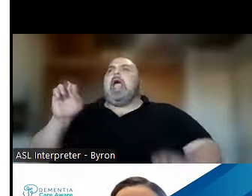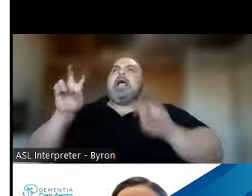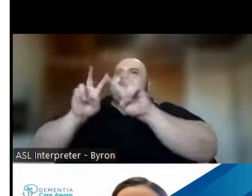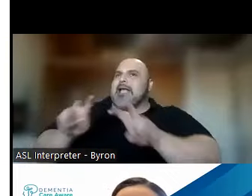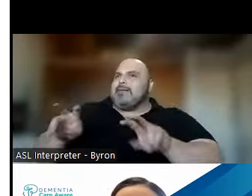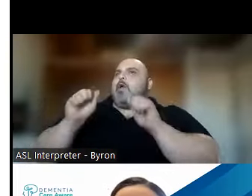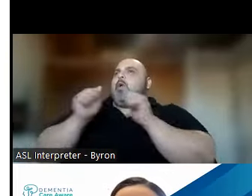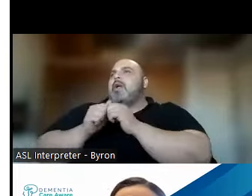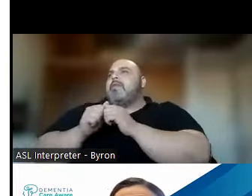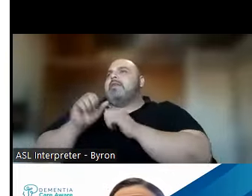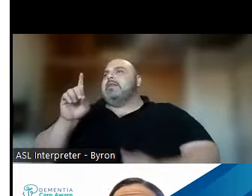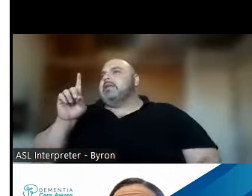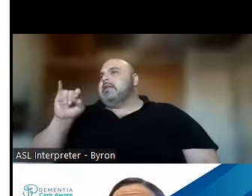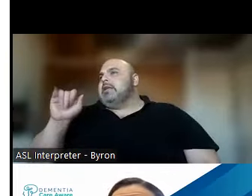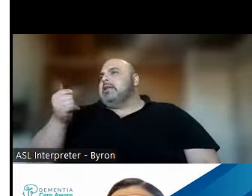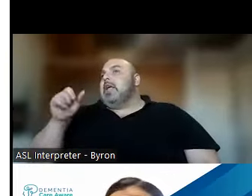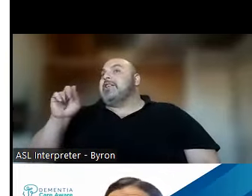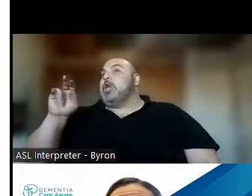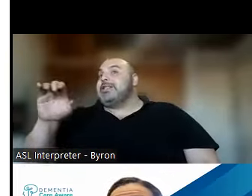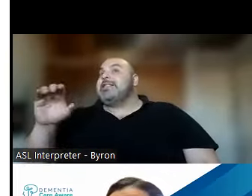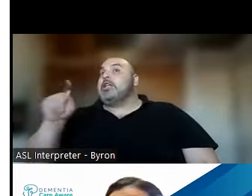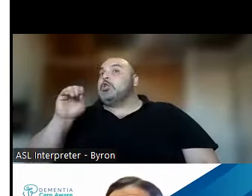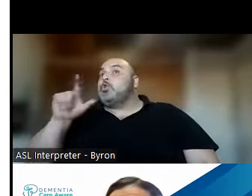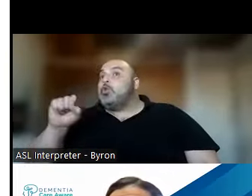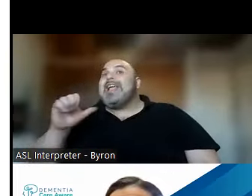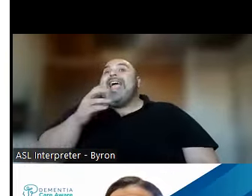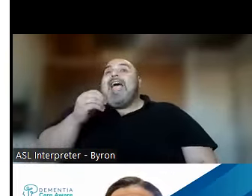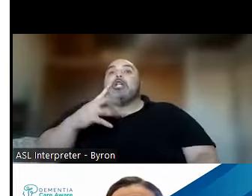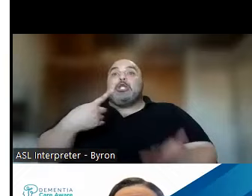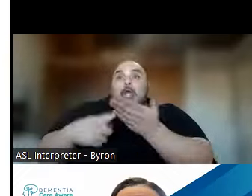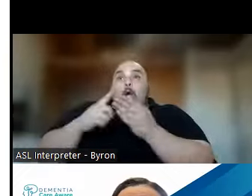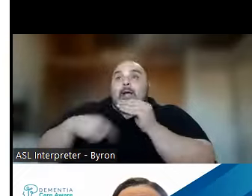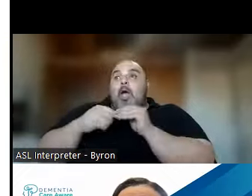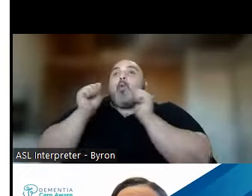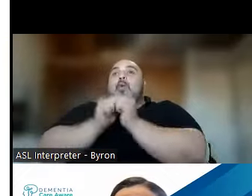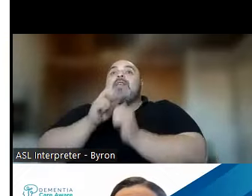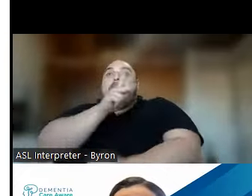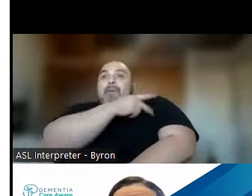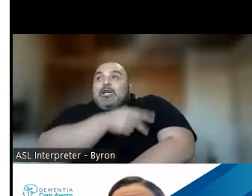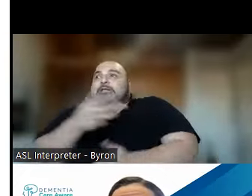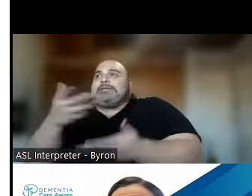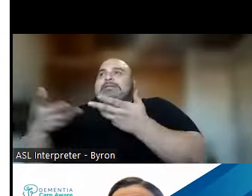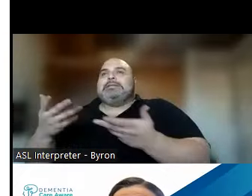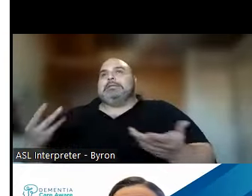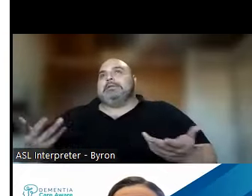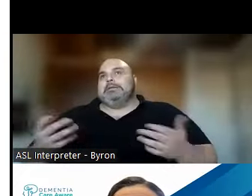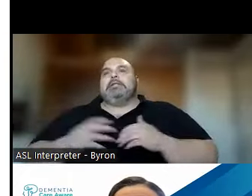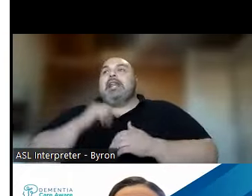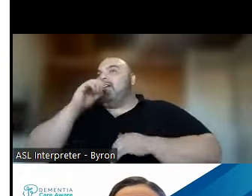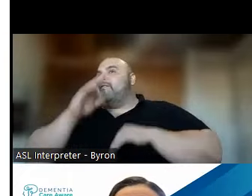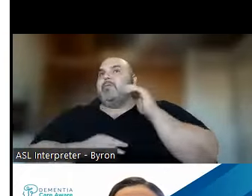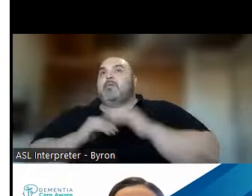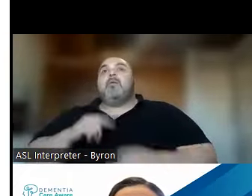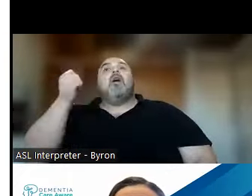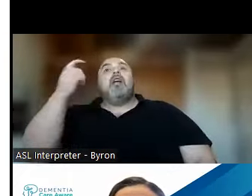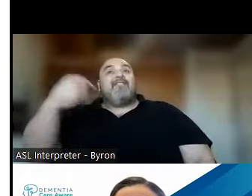diagnostic tools that they know about, and then talking about it with patients. And it's taken me a very long time to get comfortable with